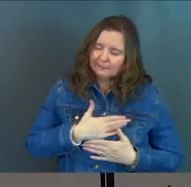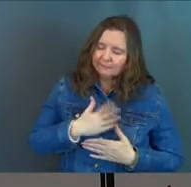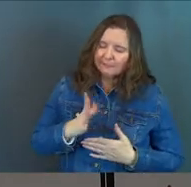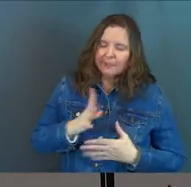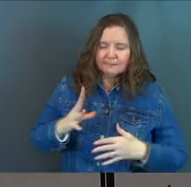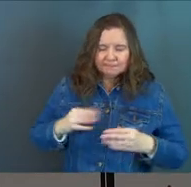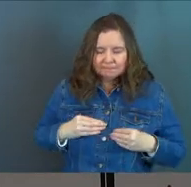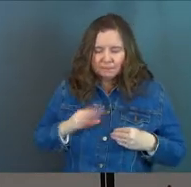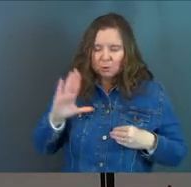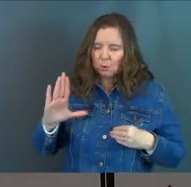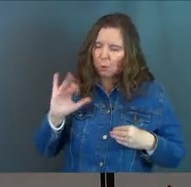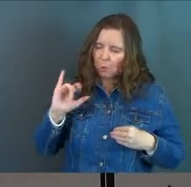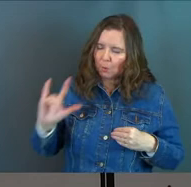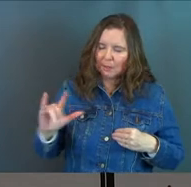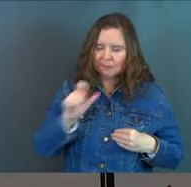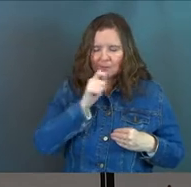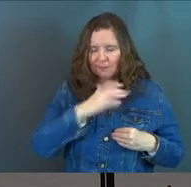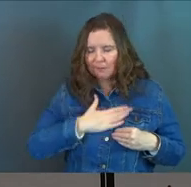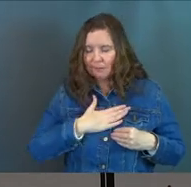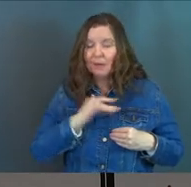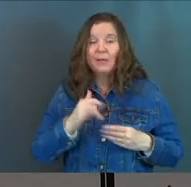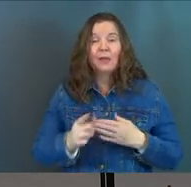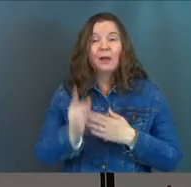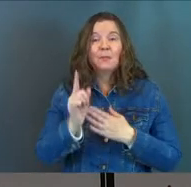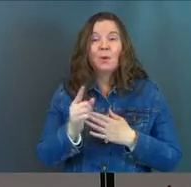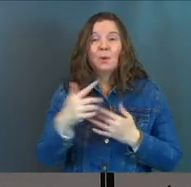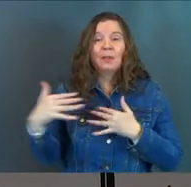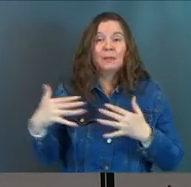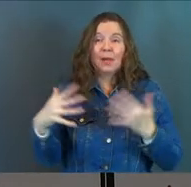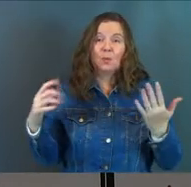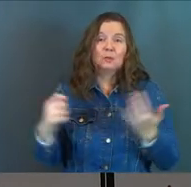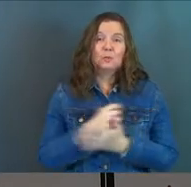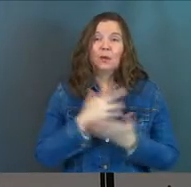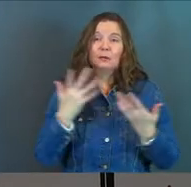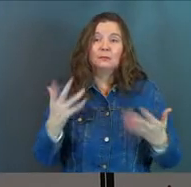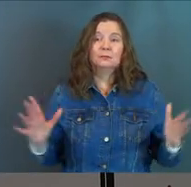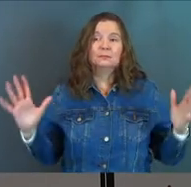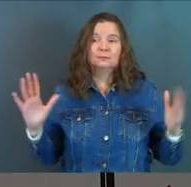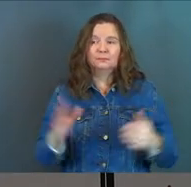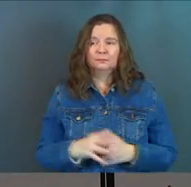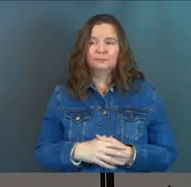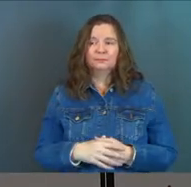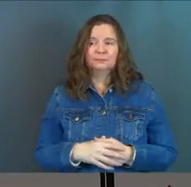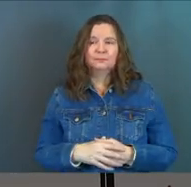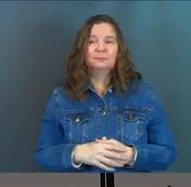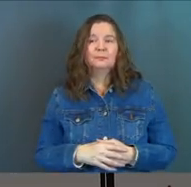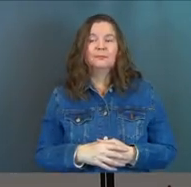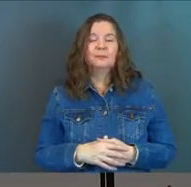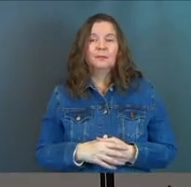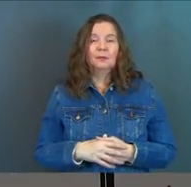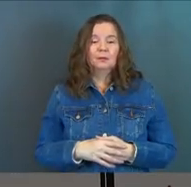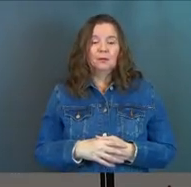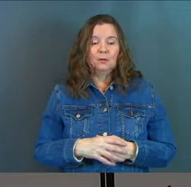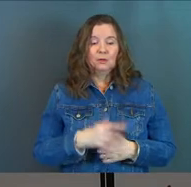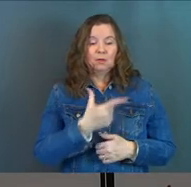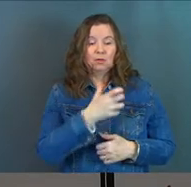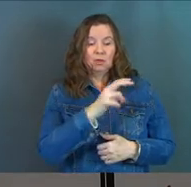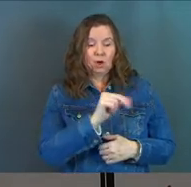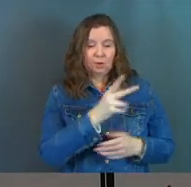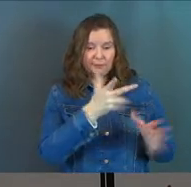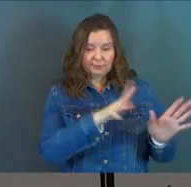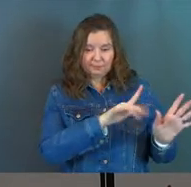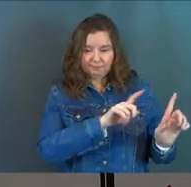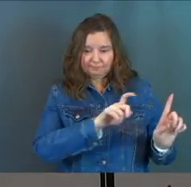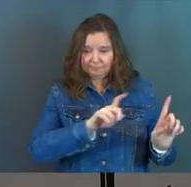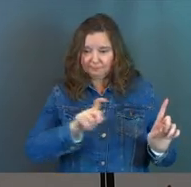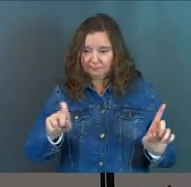"Not my will, but your will be done." And in that moment, the battle was won. And so he leaves the Garden of